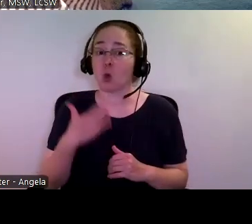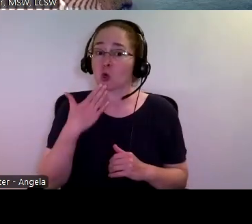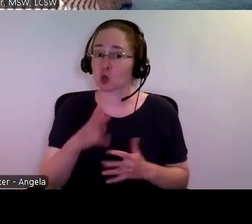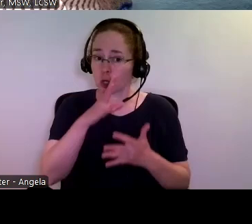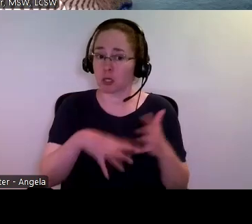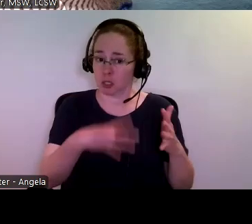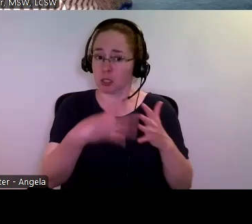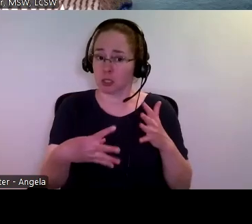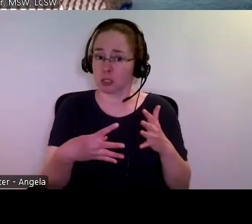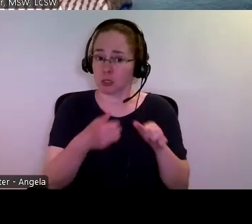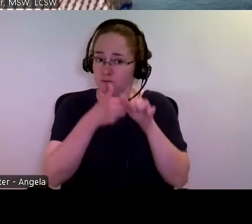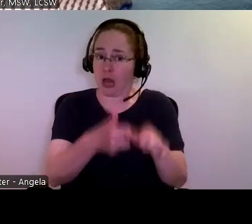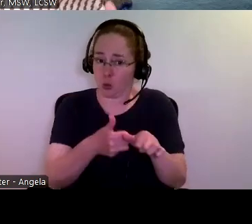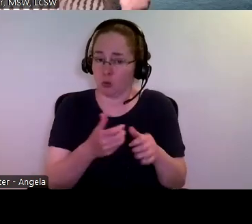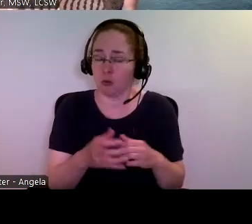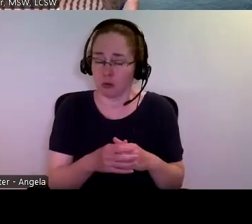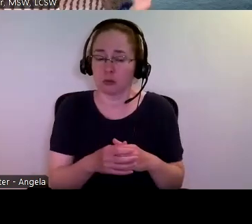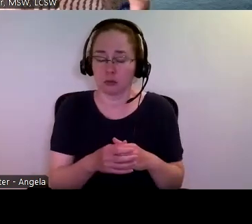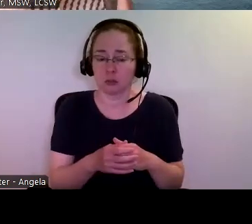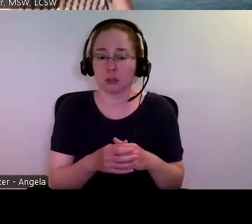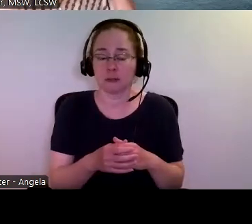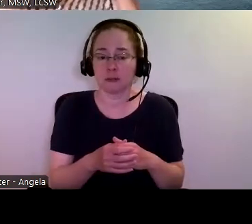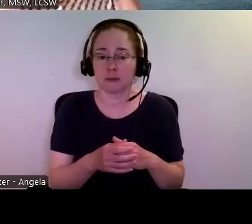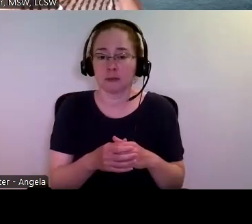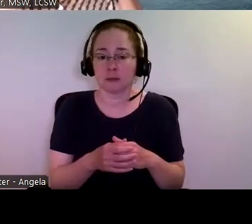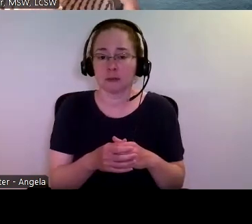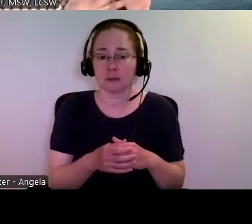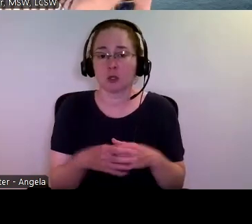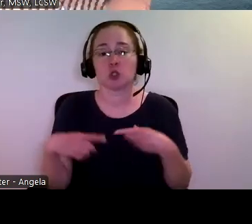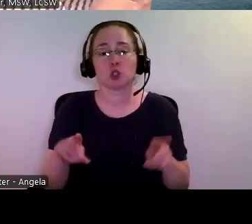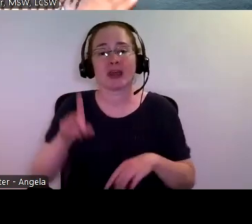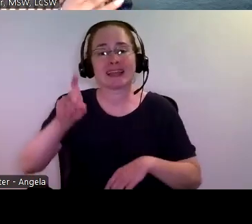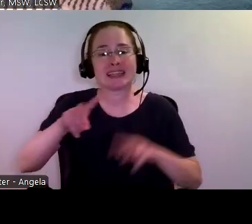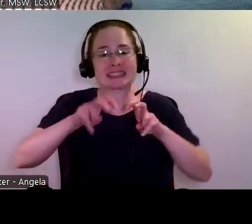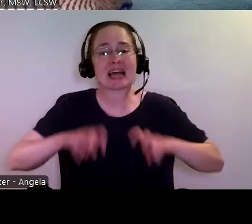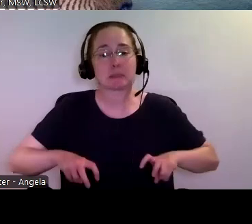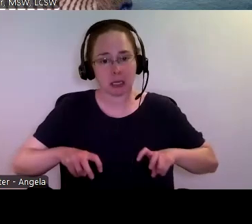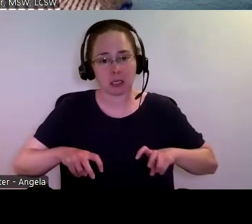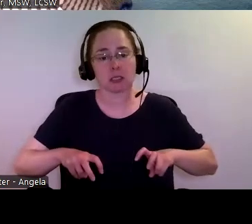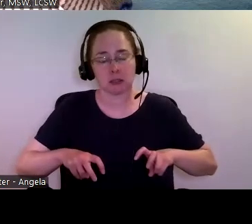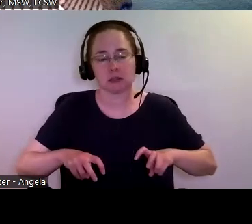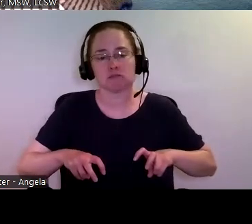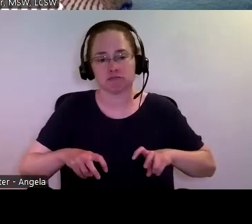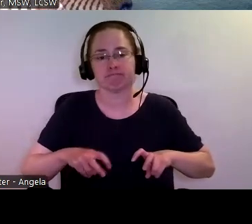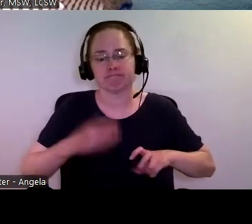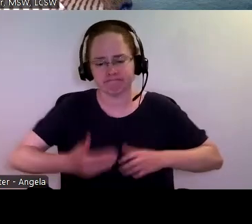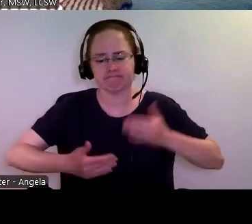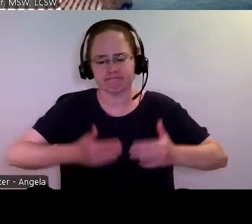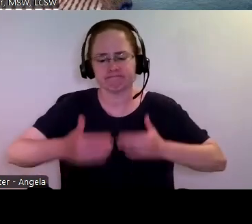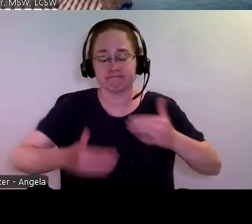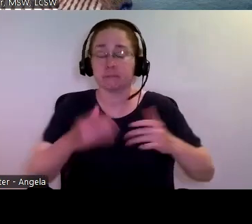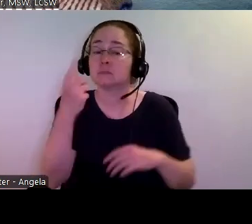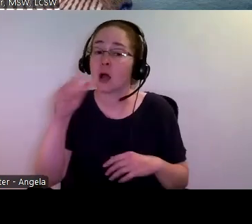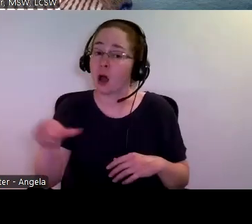you to keep in mind when you are doing your needs assessment. For you to walk through. There are some